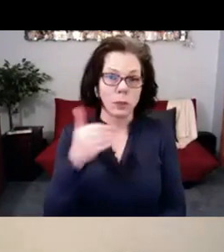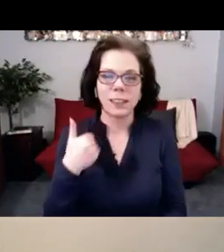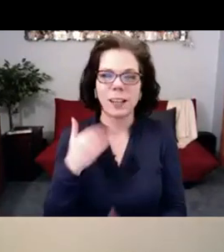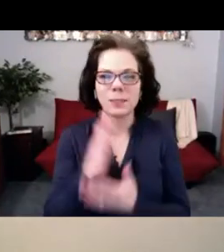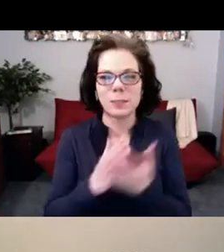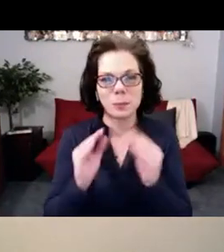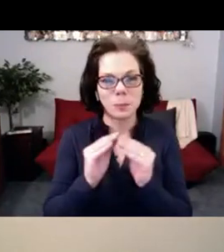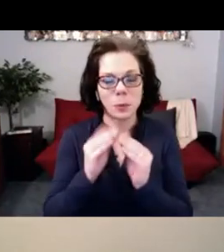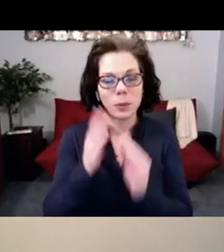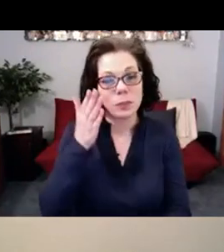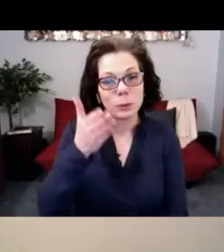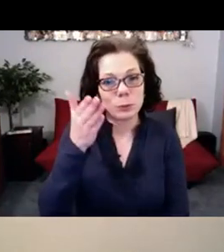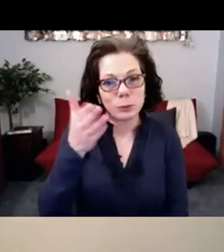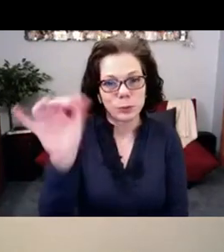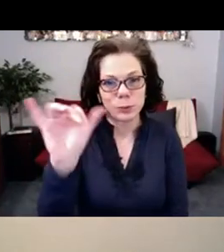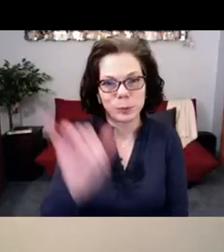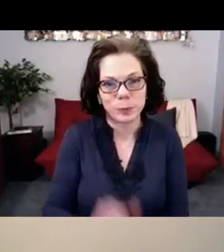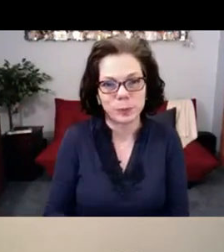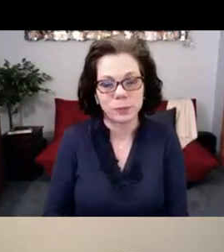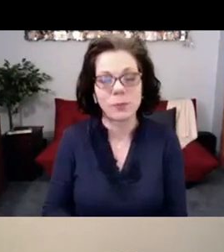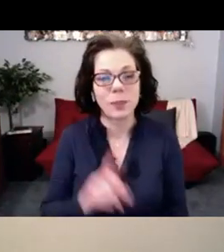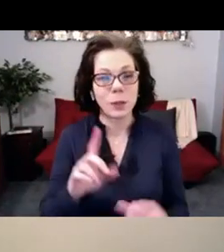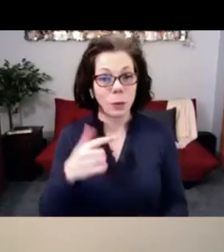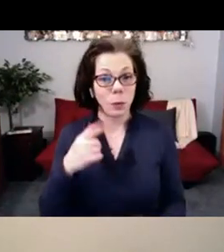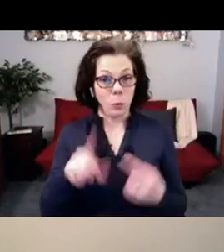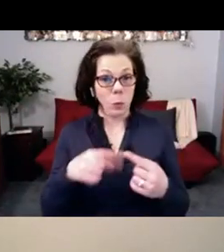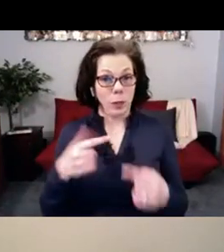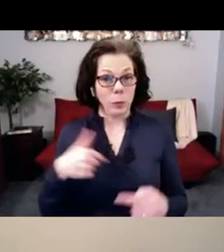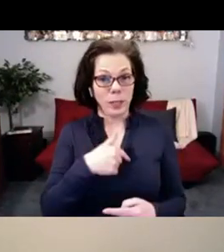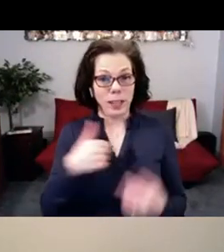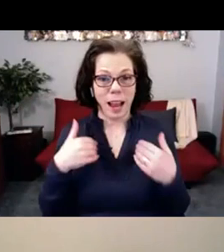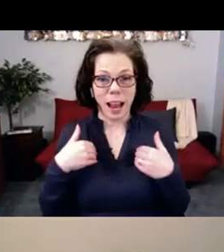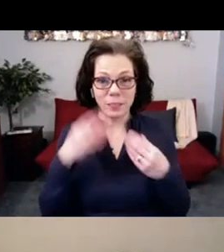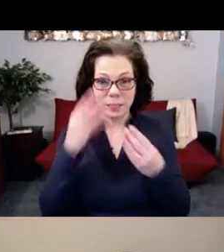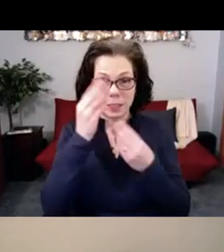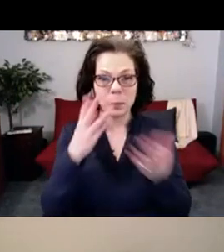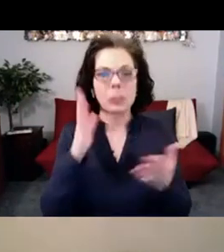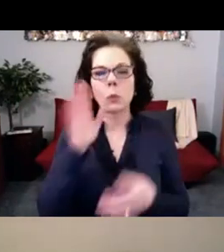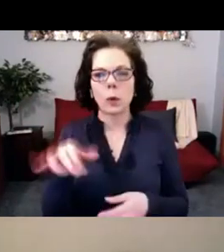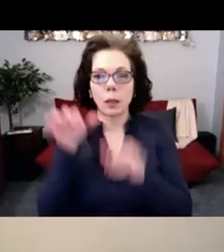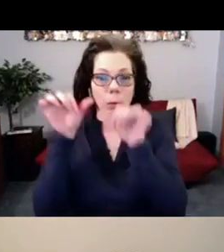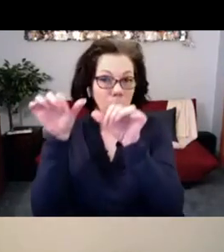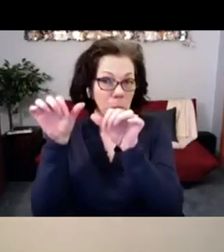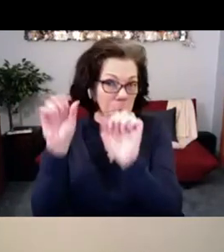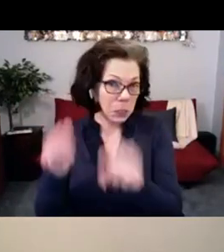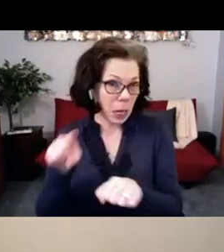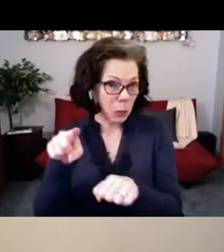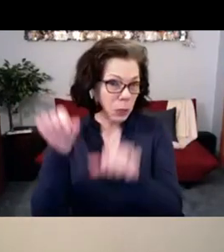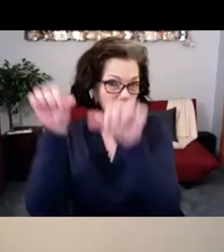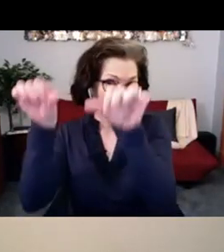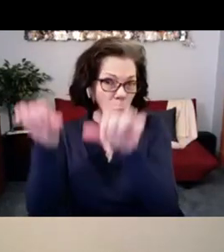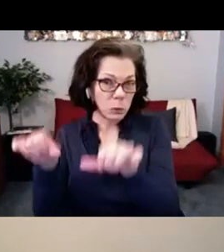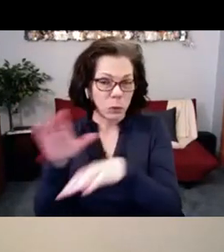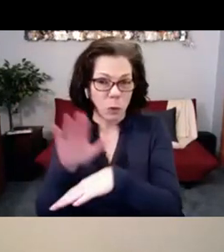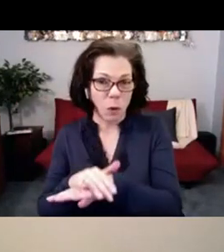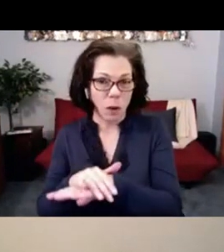future. So once we have that information, Jeffrey, could we post that on the social media sites for